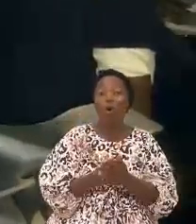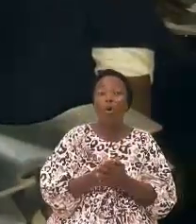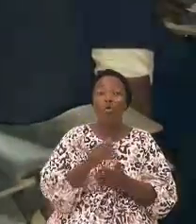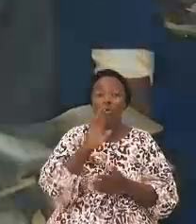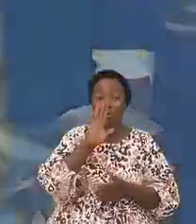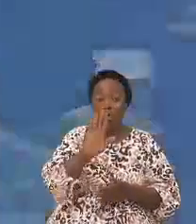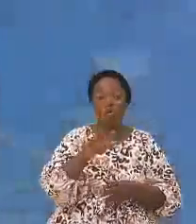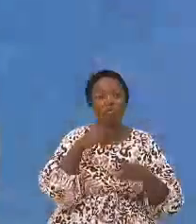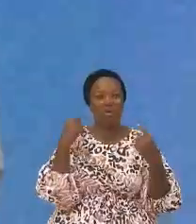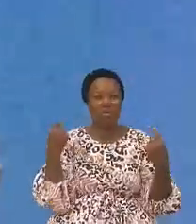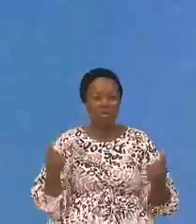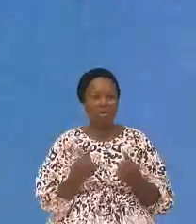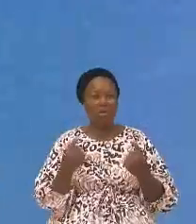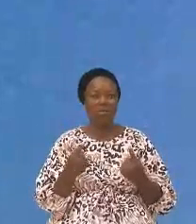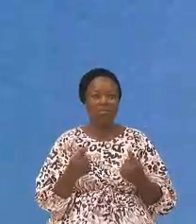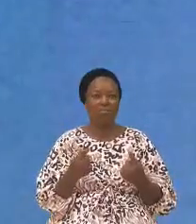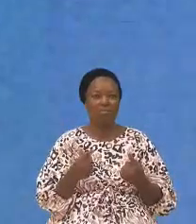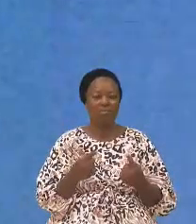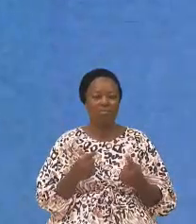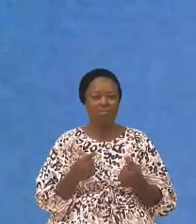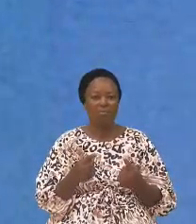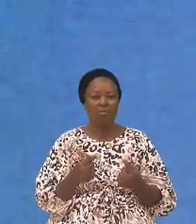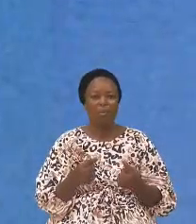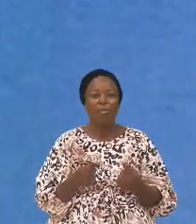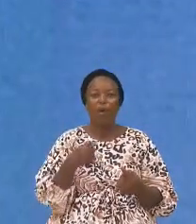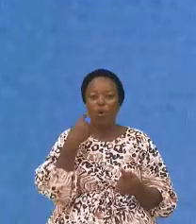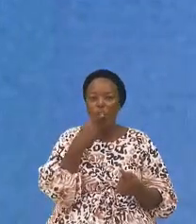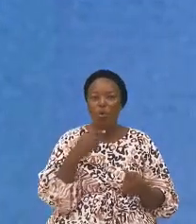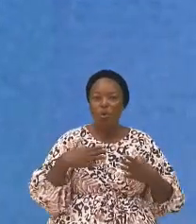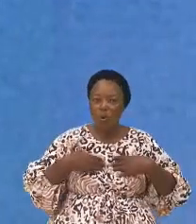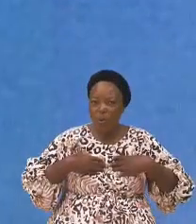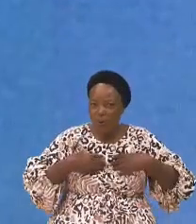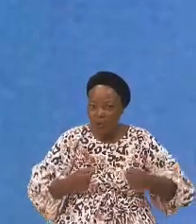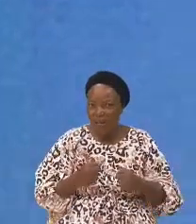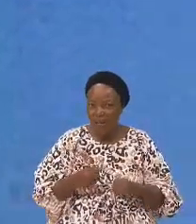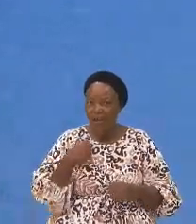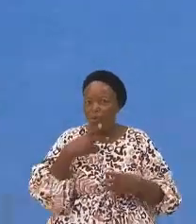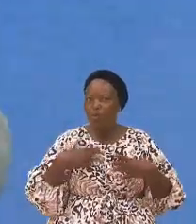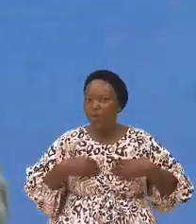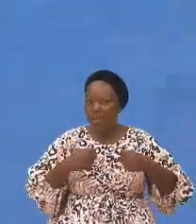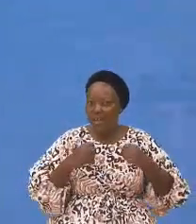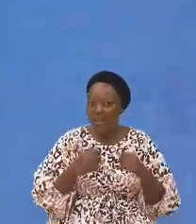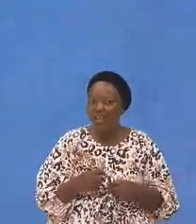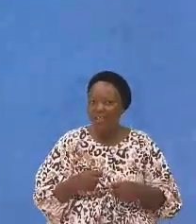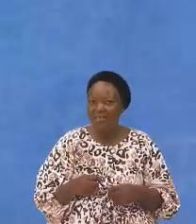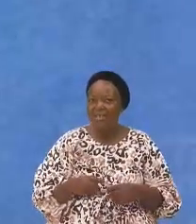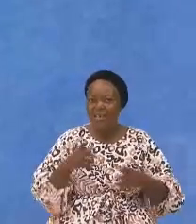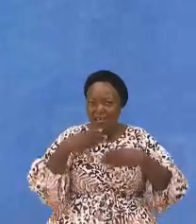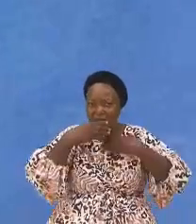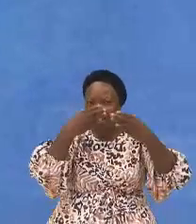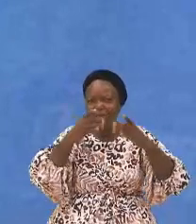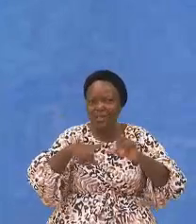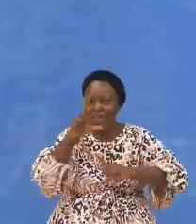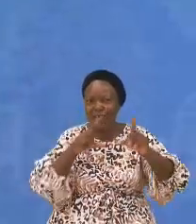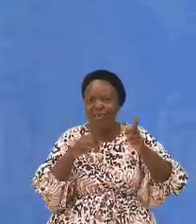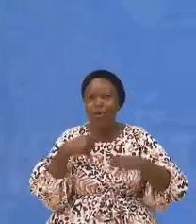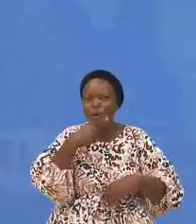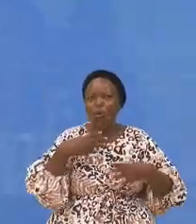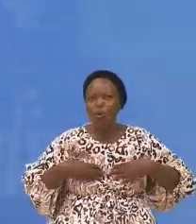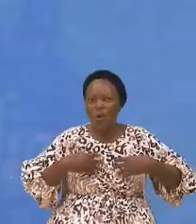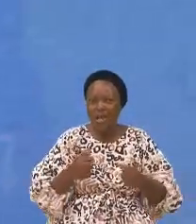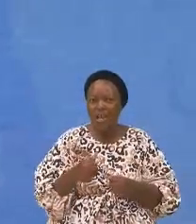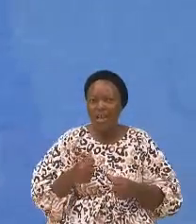Who forgiveth all thine iniquities. And then look at this. Who healeth?